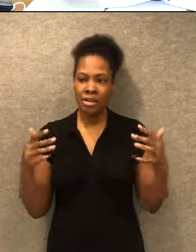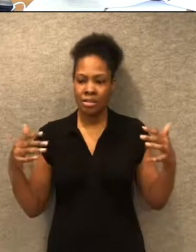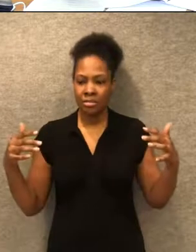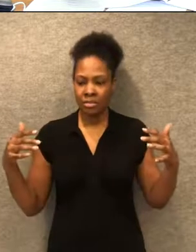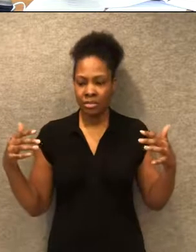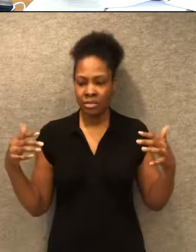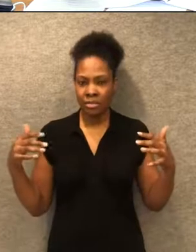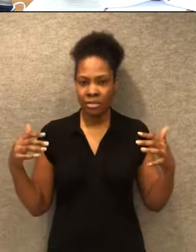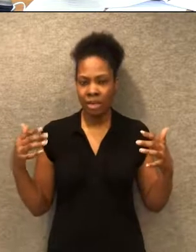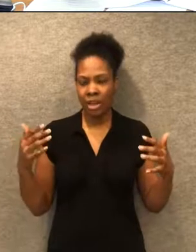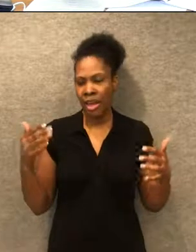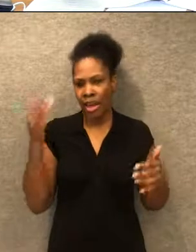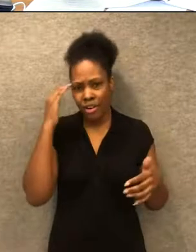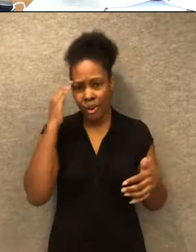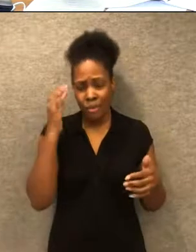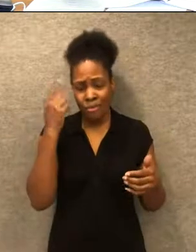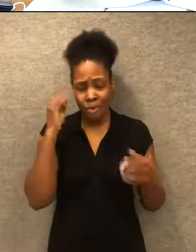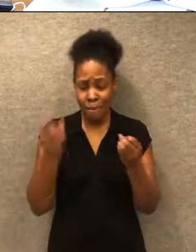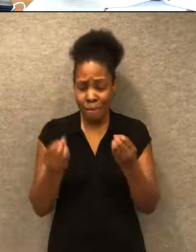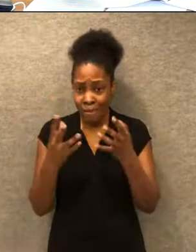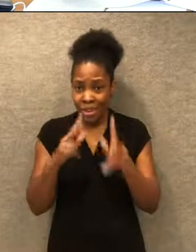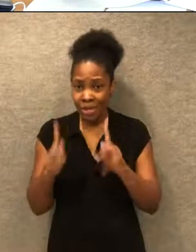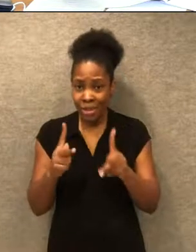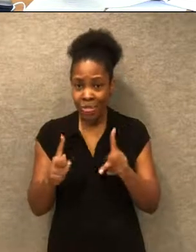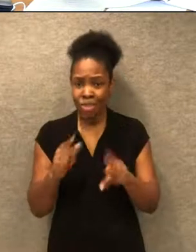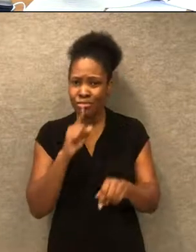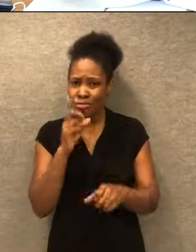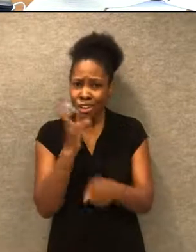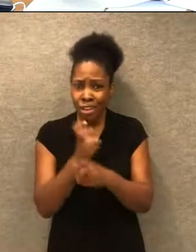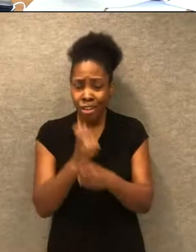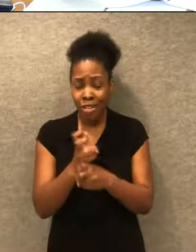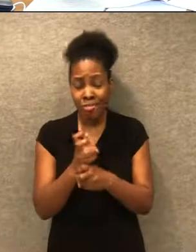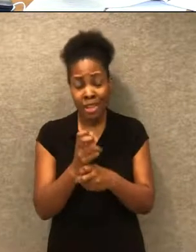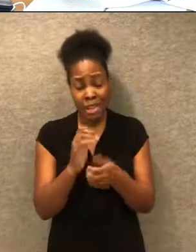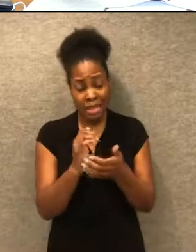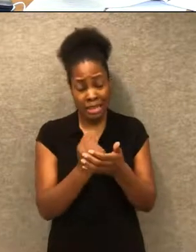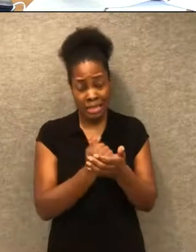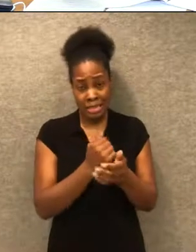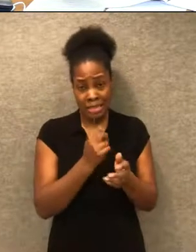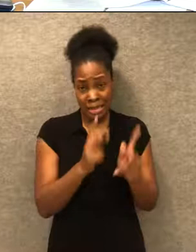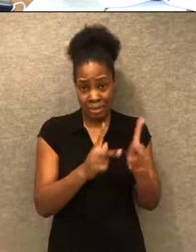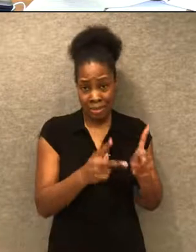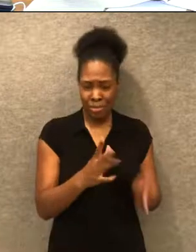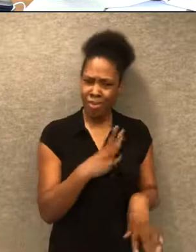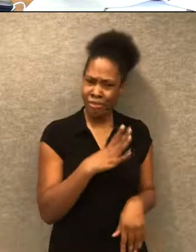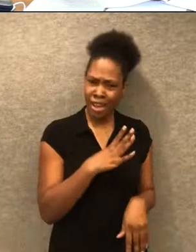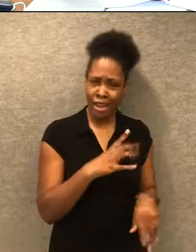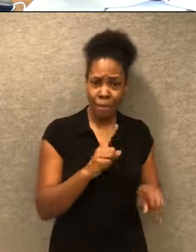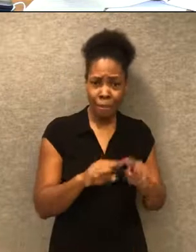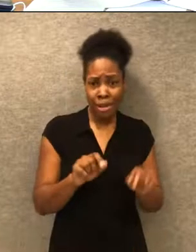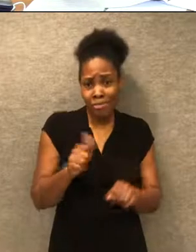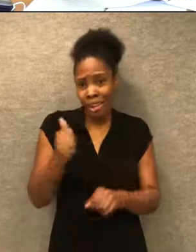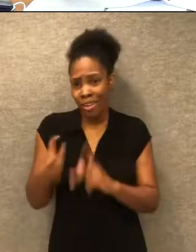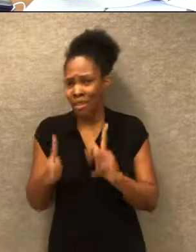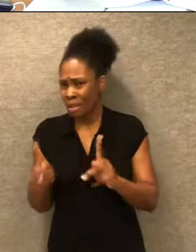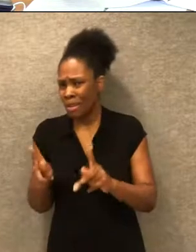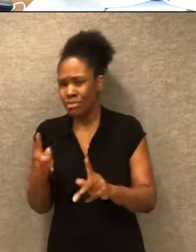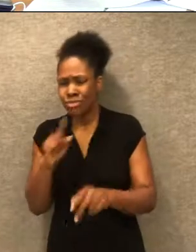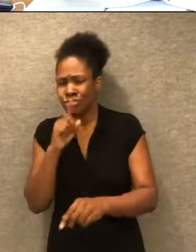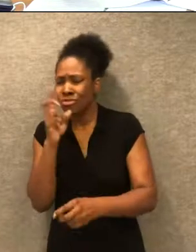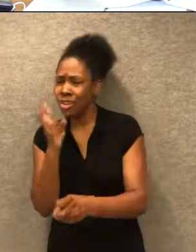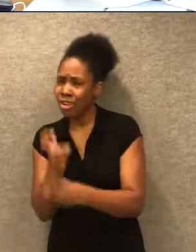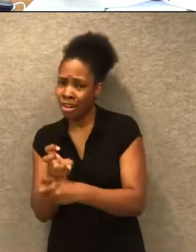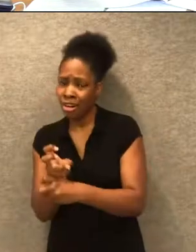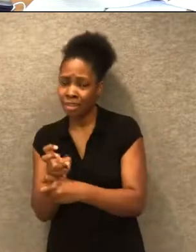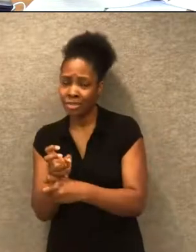has been traumatic. Some people have been managing fine, but for many of us, this has been a traumatic time. And, you know, you talked about, hey,